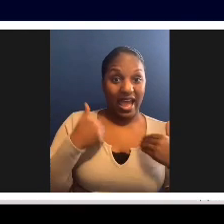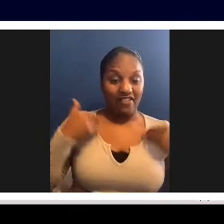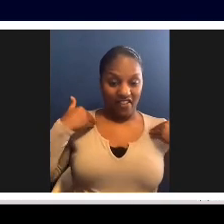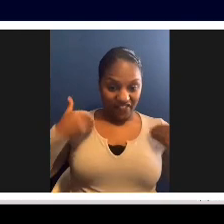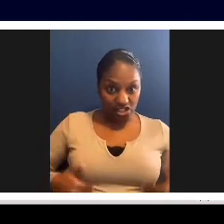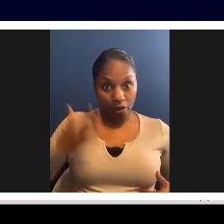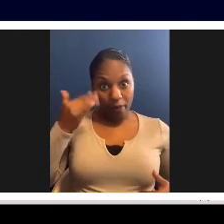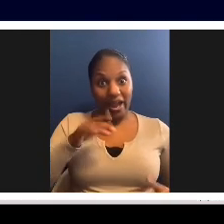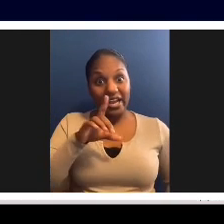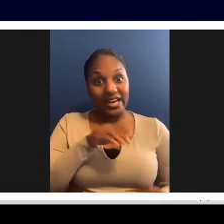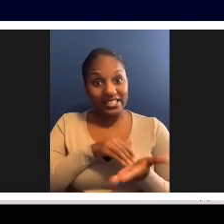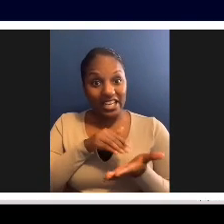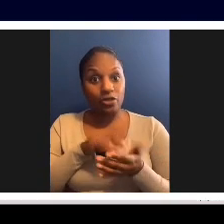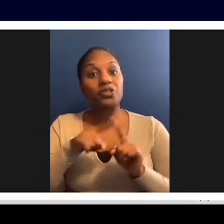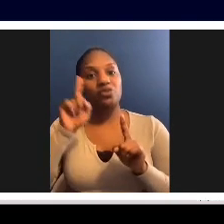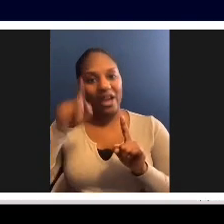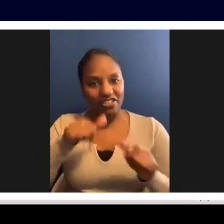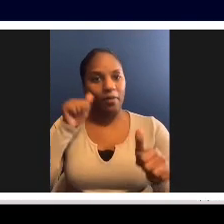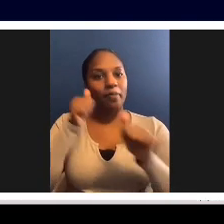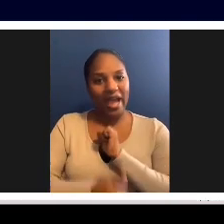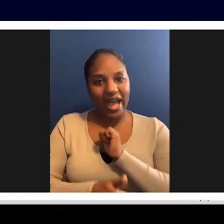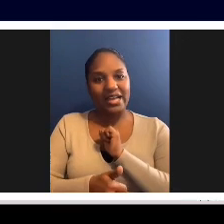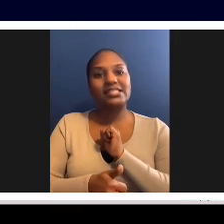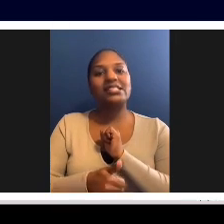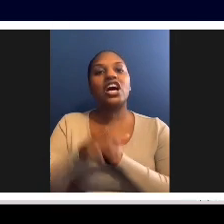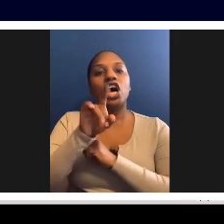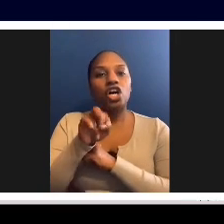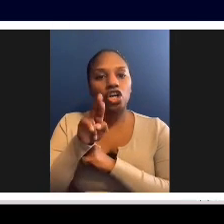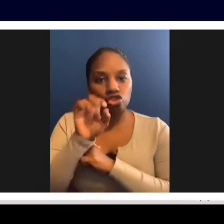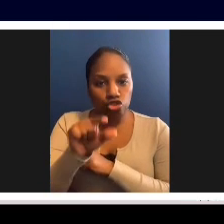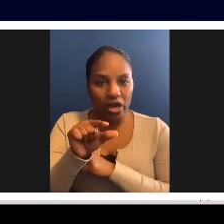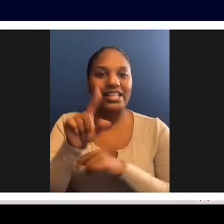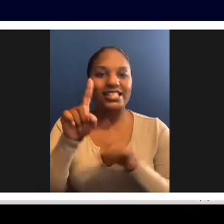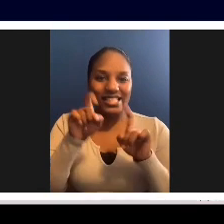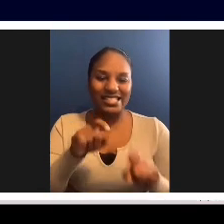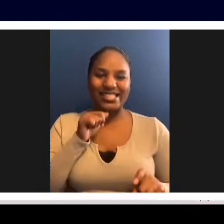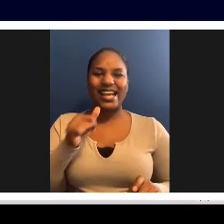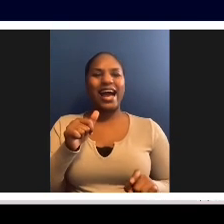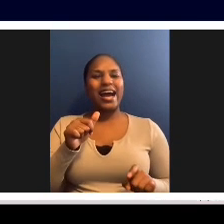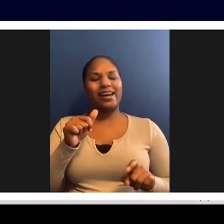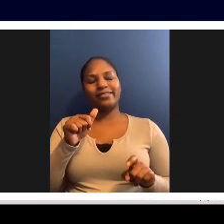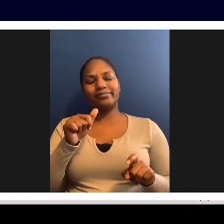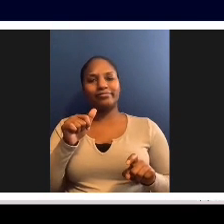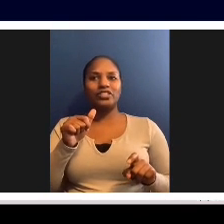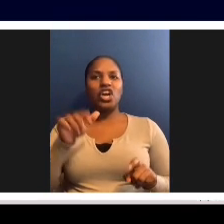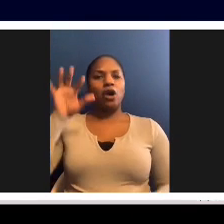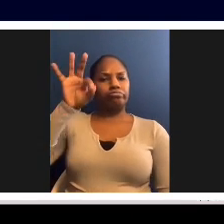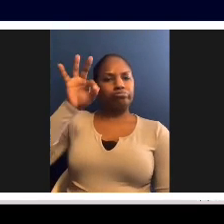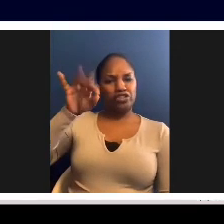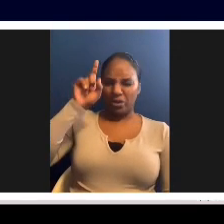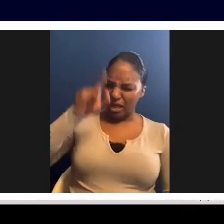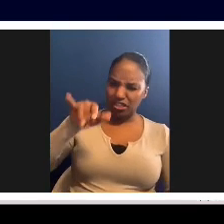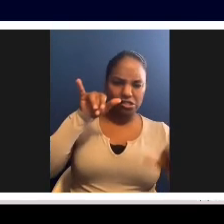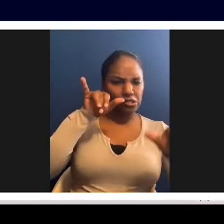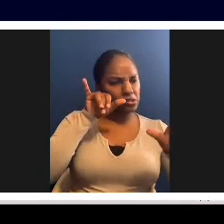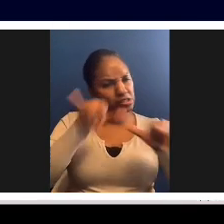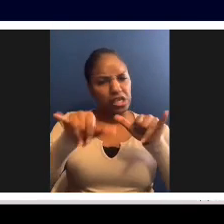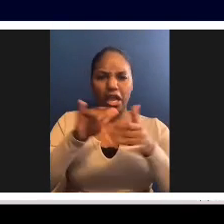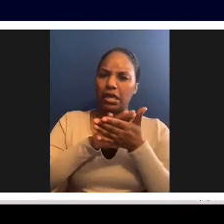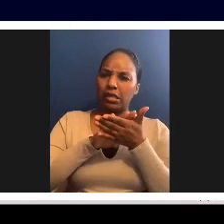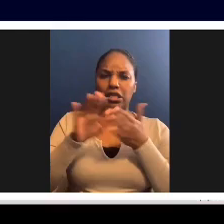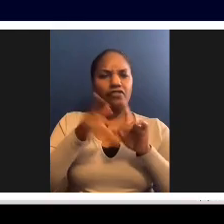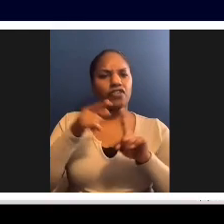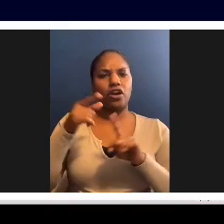they also have to pass a drug test. So again, we're not preaching to you about stay clean from drugs. It's a requirement to get